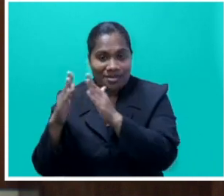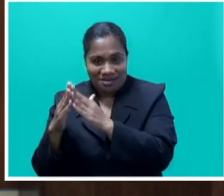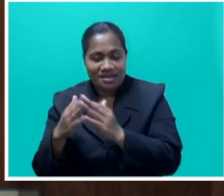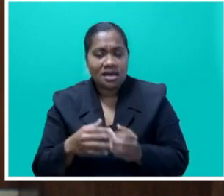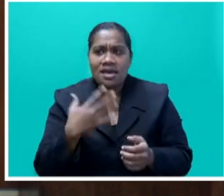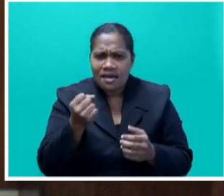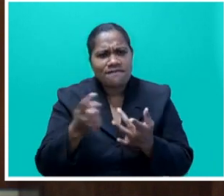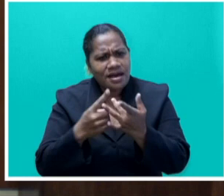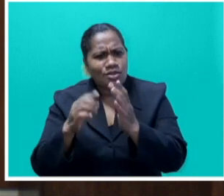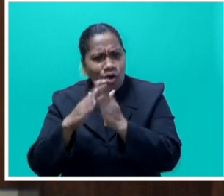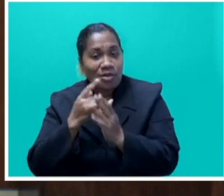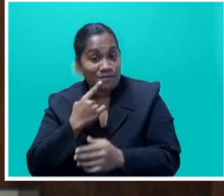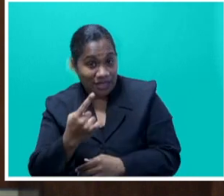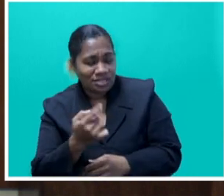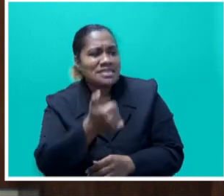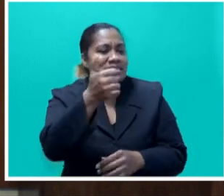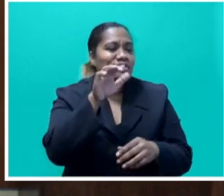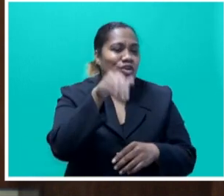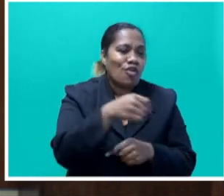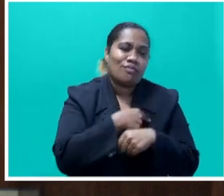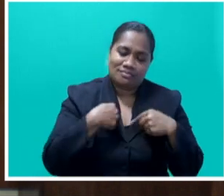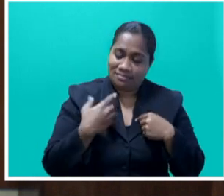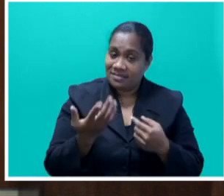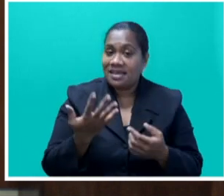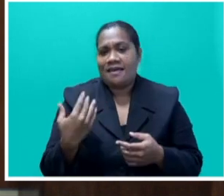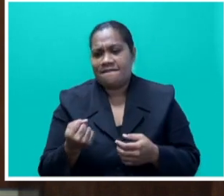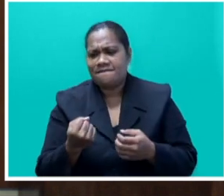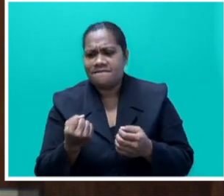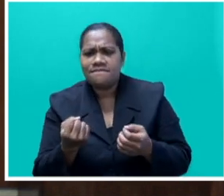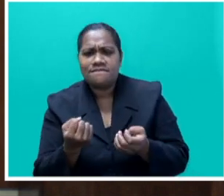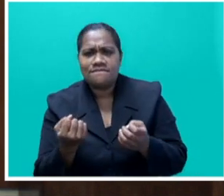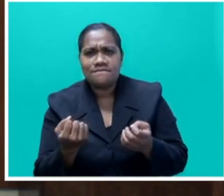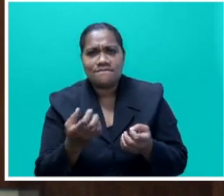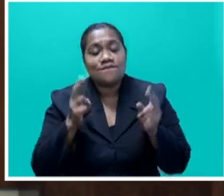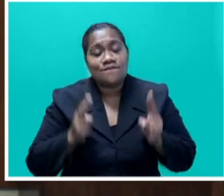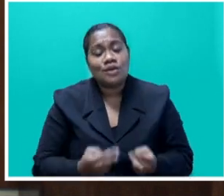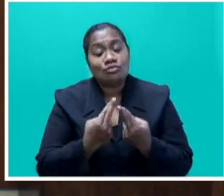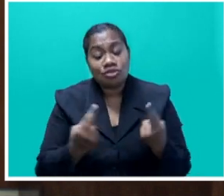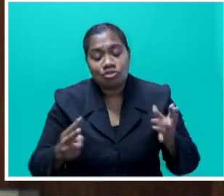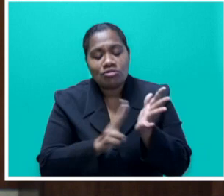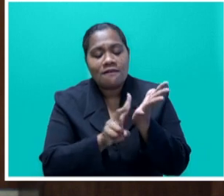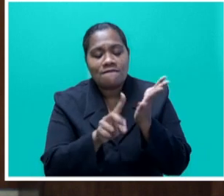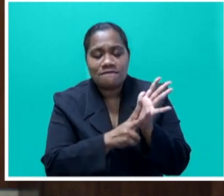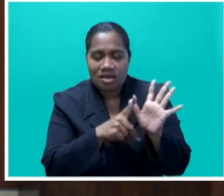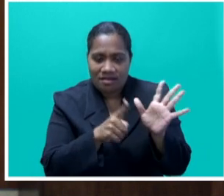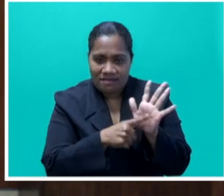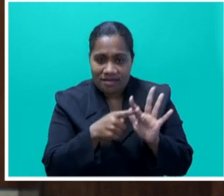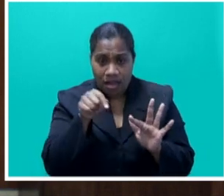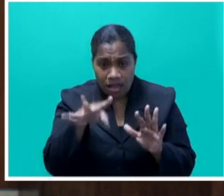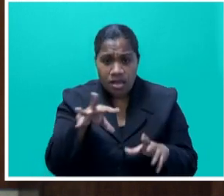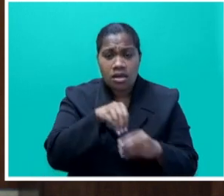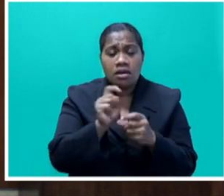I mentioned. So 6 homes will benefit by having additional human resources through this Vuvale Partnership on site that includes